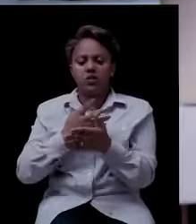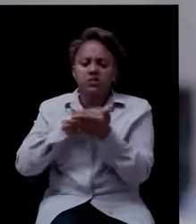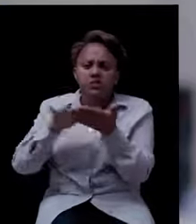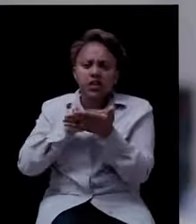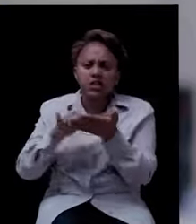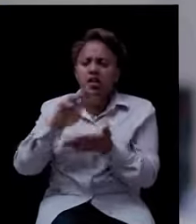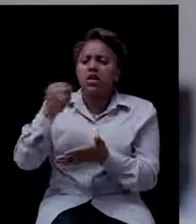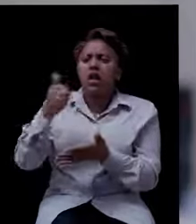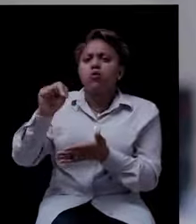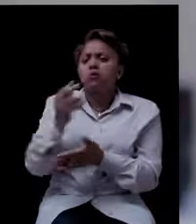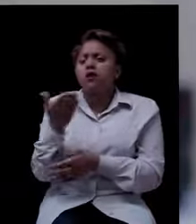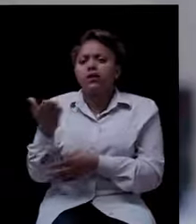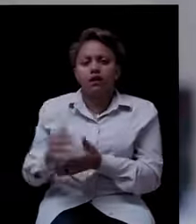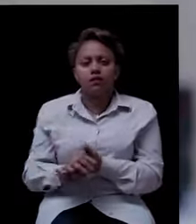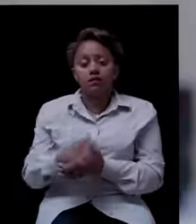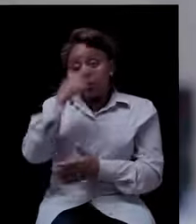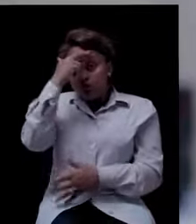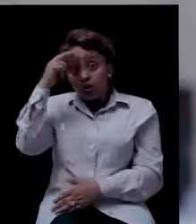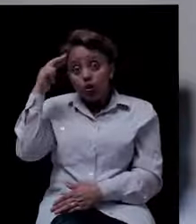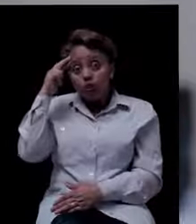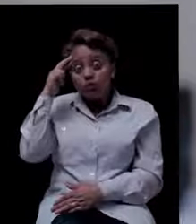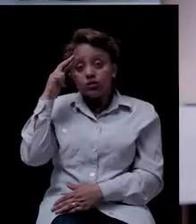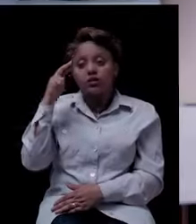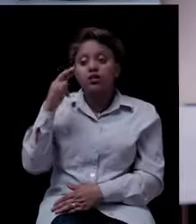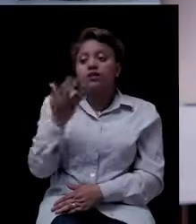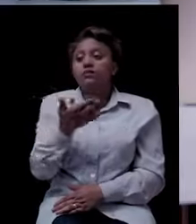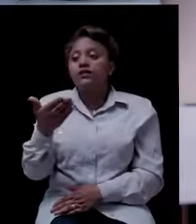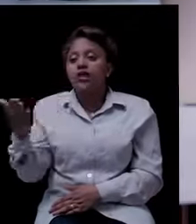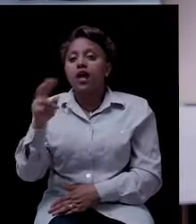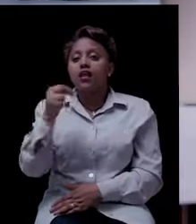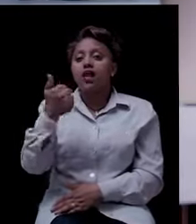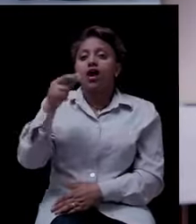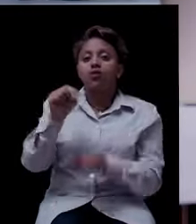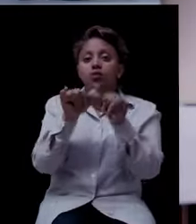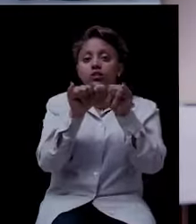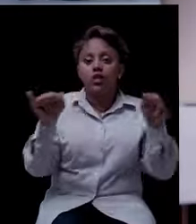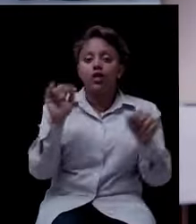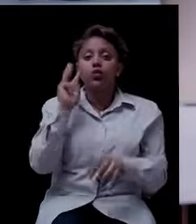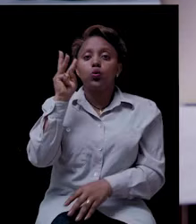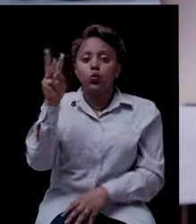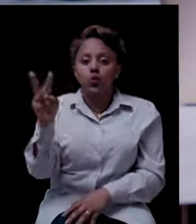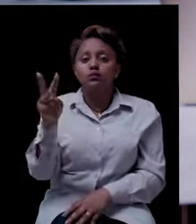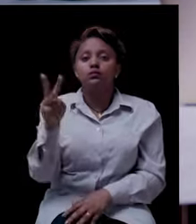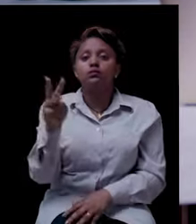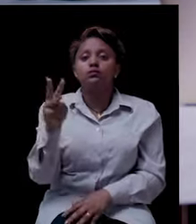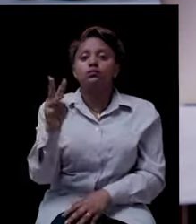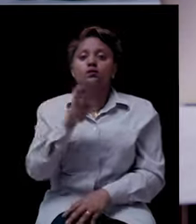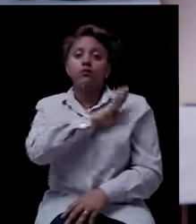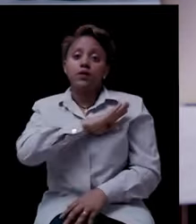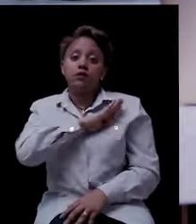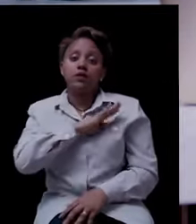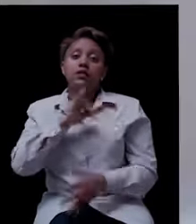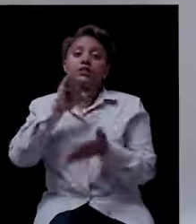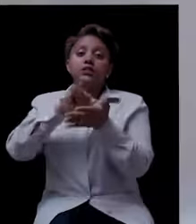nanoscales? It is because materials at nanoscale will portray different behavior than at